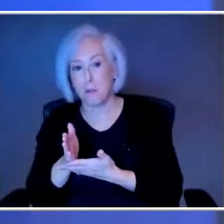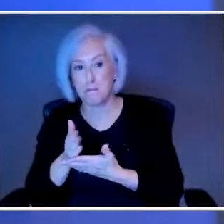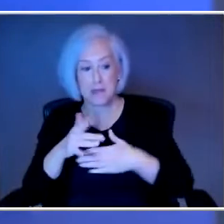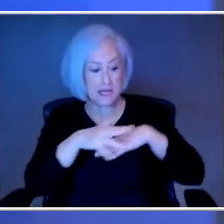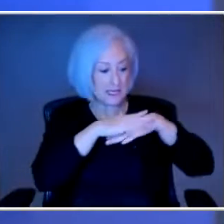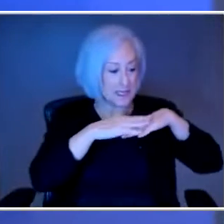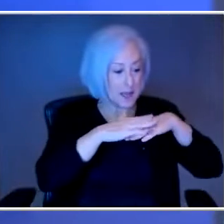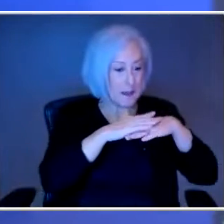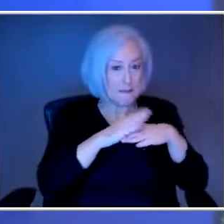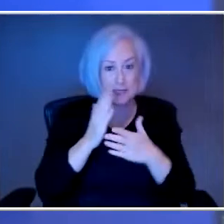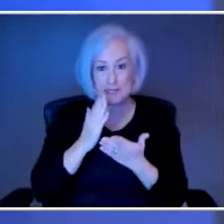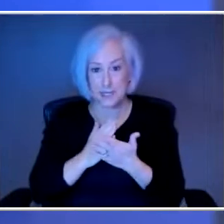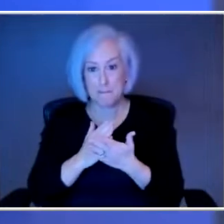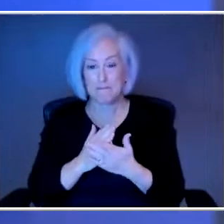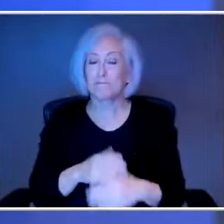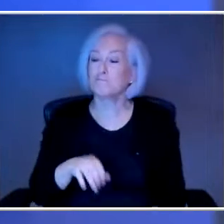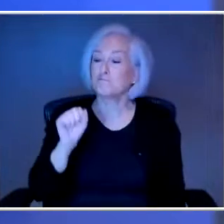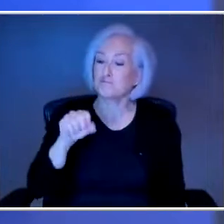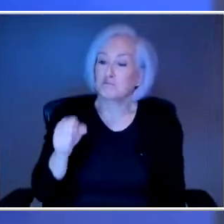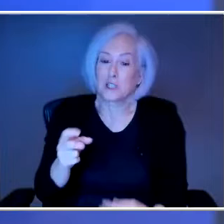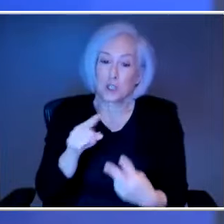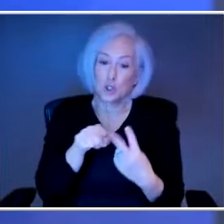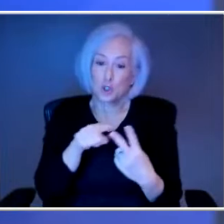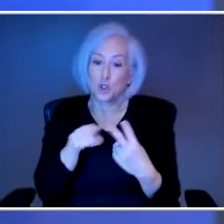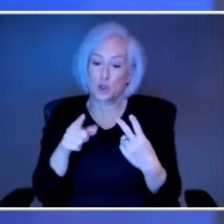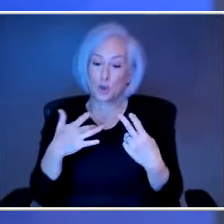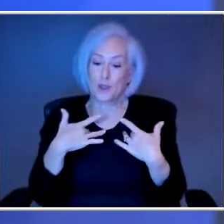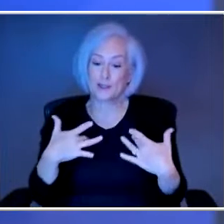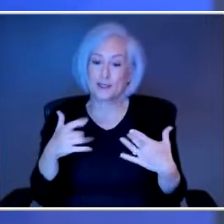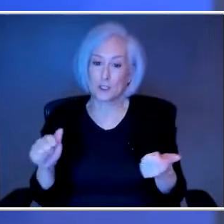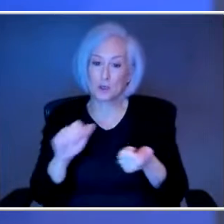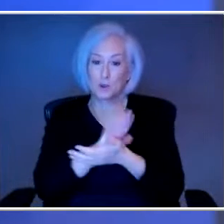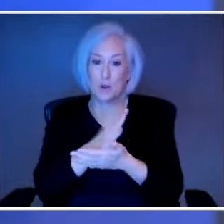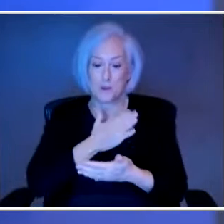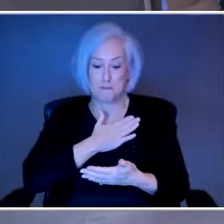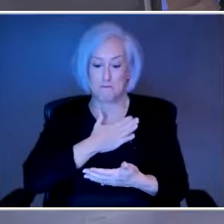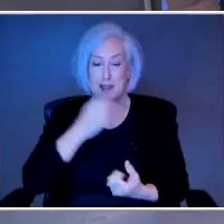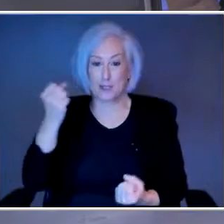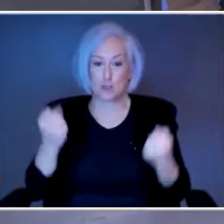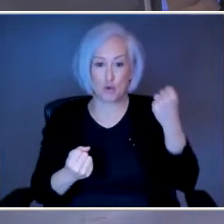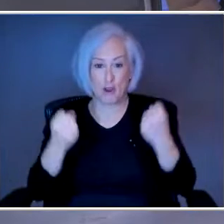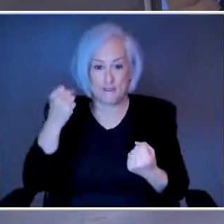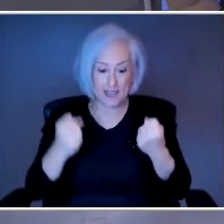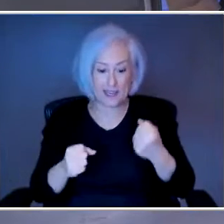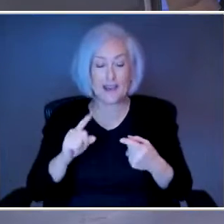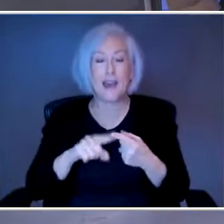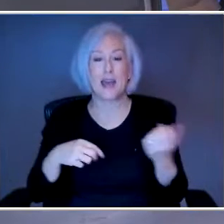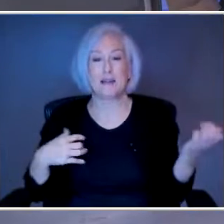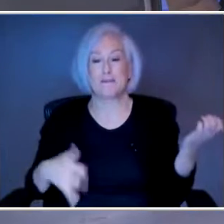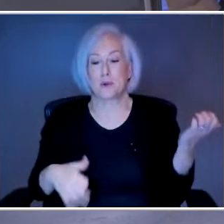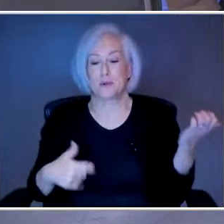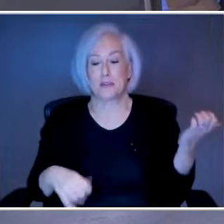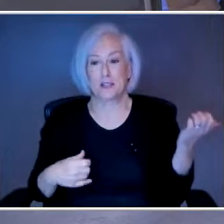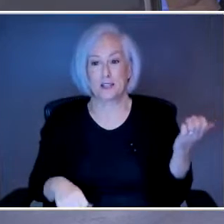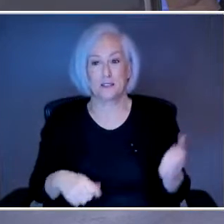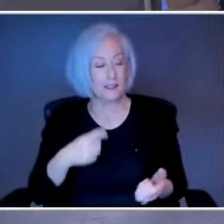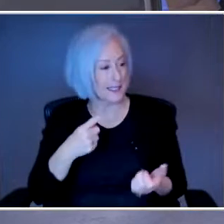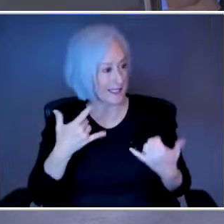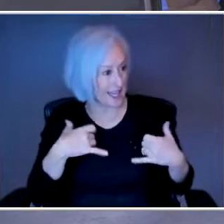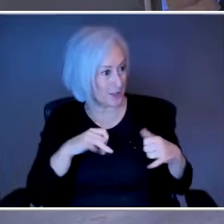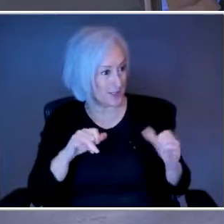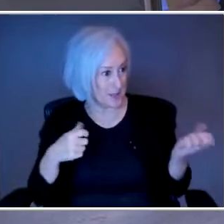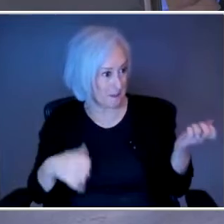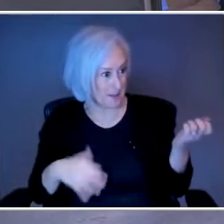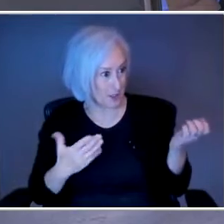driving and playing, were where I would mainly notice it. Are you able to play the banjo again, most importantly?